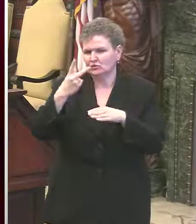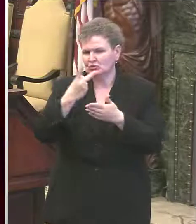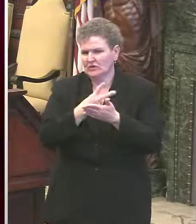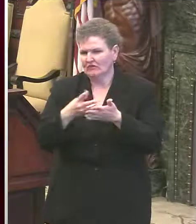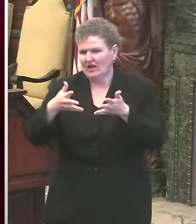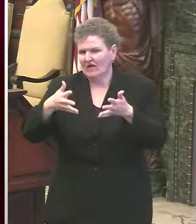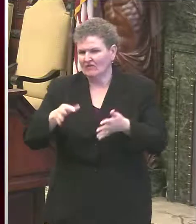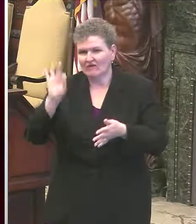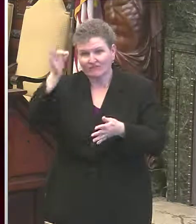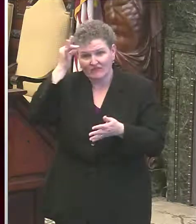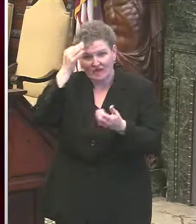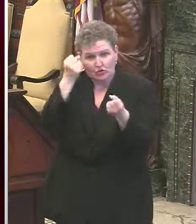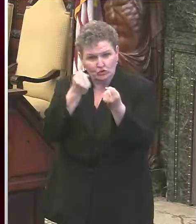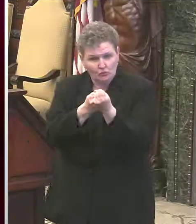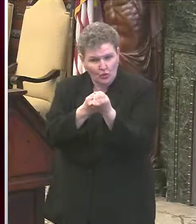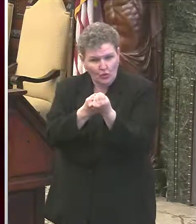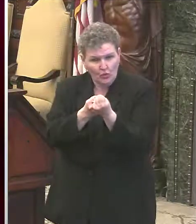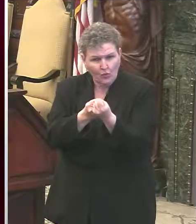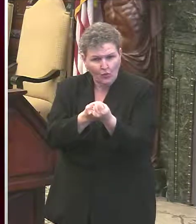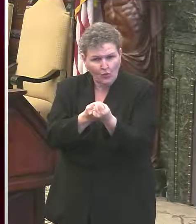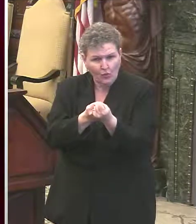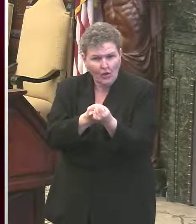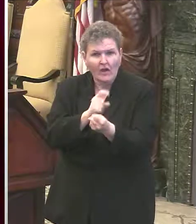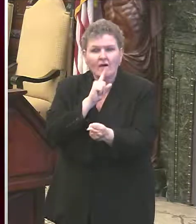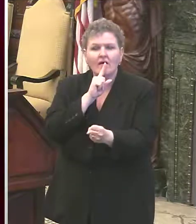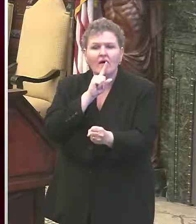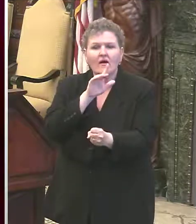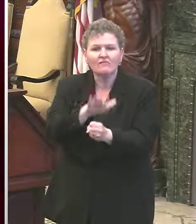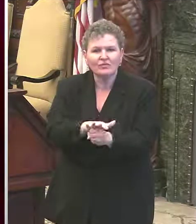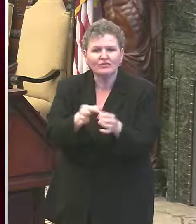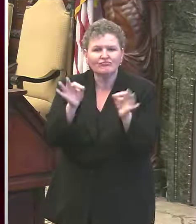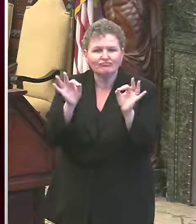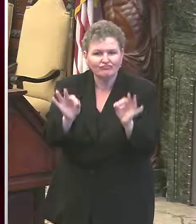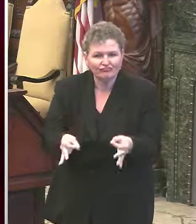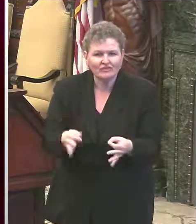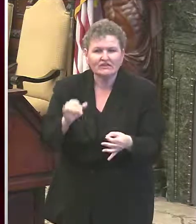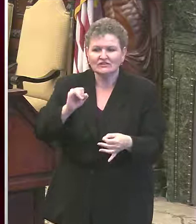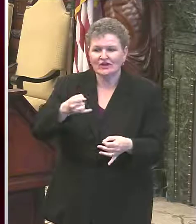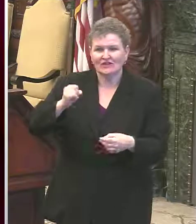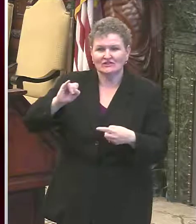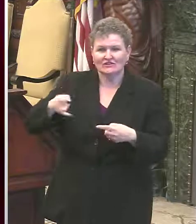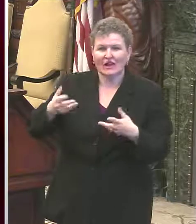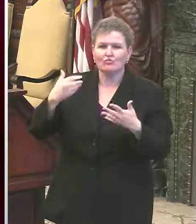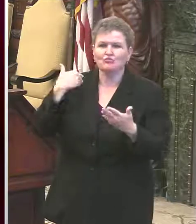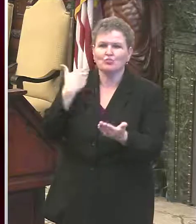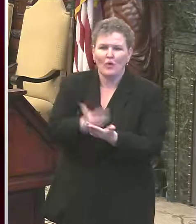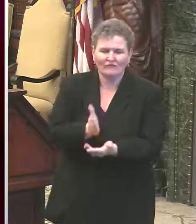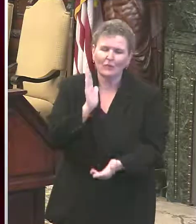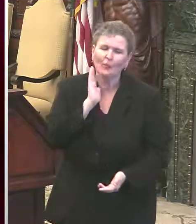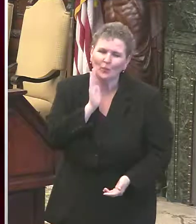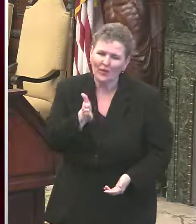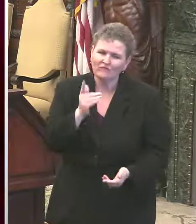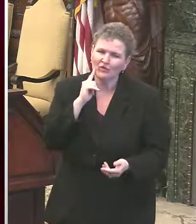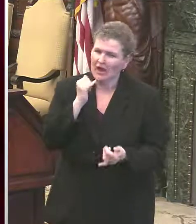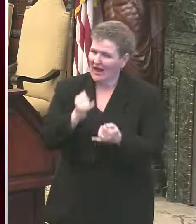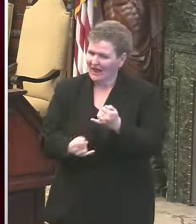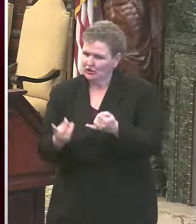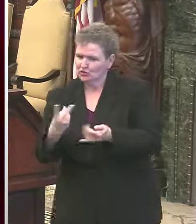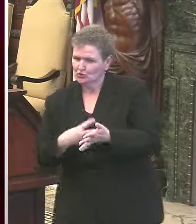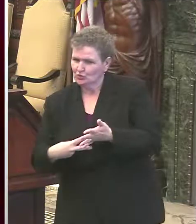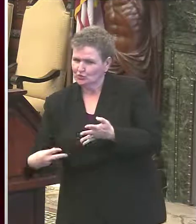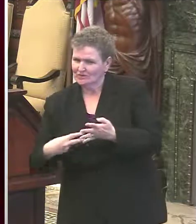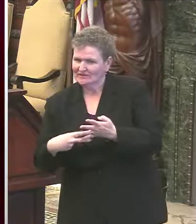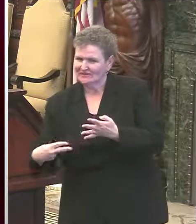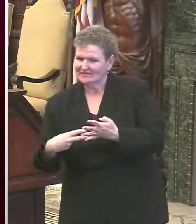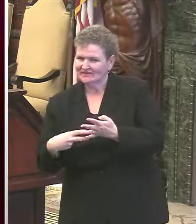support. We got confirmation yesterday that we will be getting the Johnson & Johnson vaccine for those 2 weeks. That's a vaccine can be